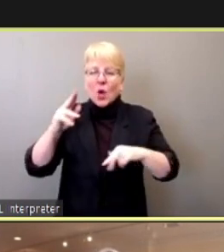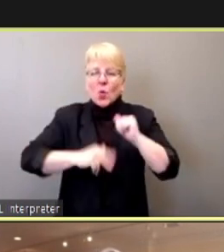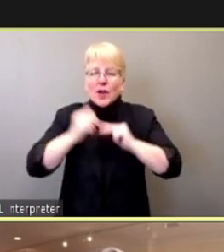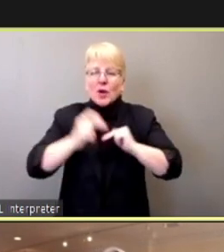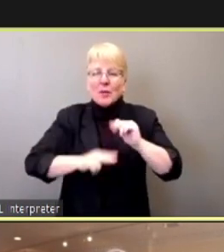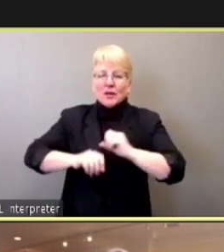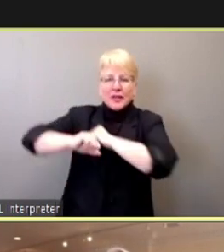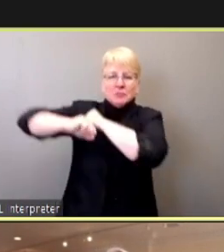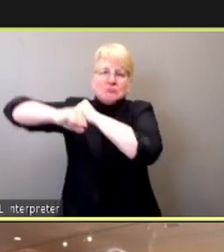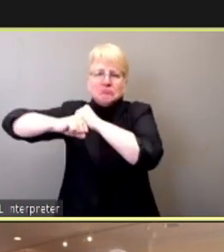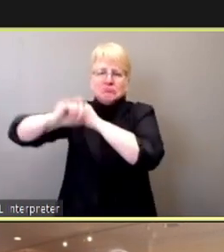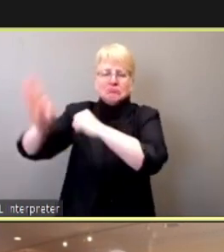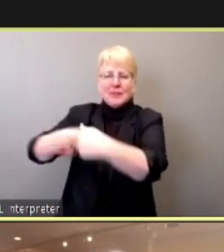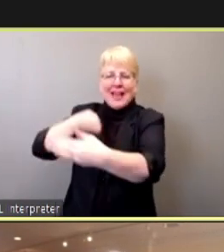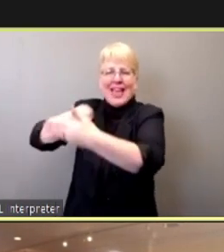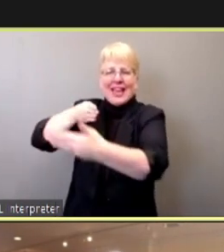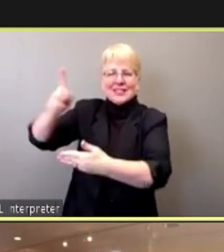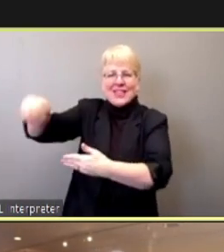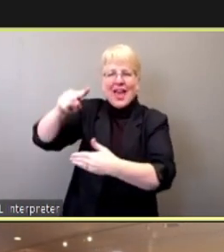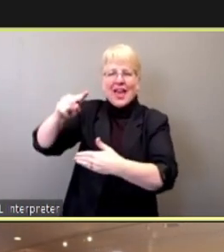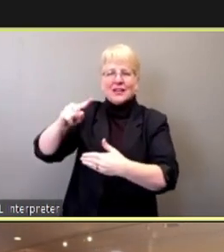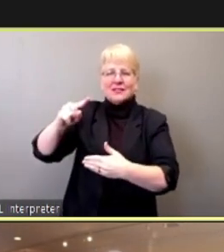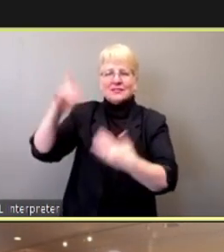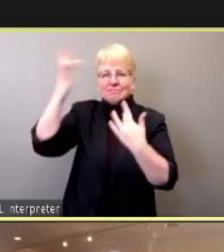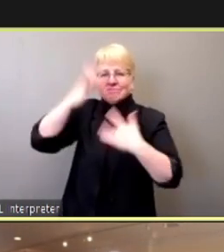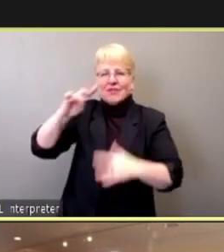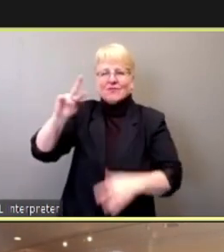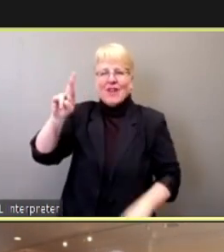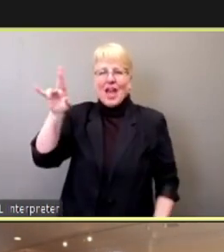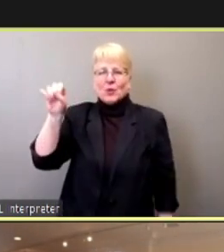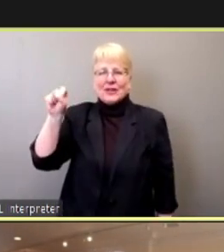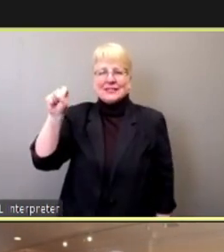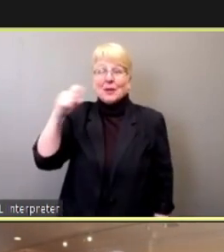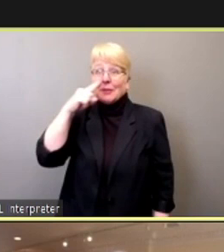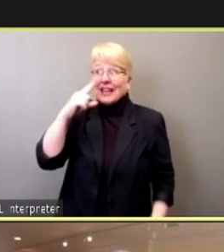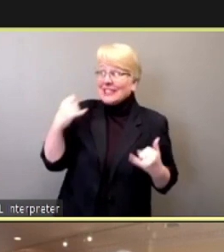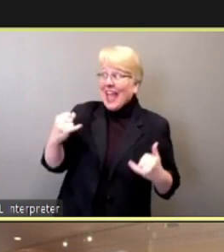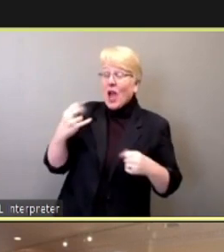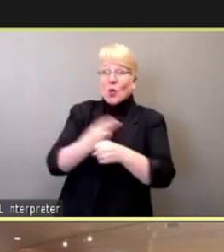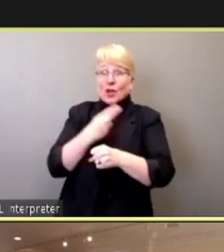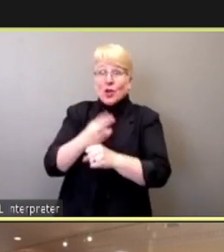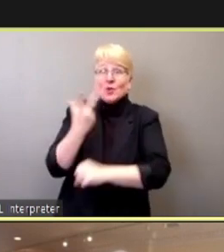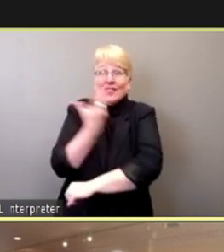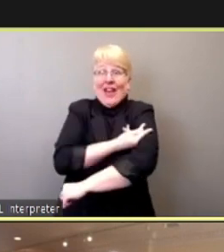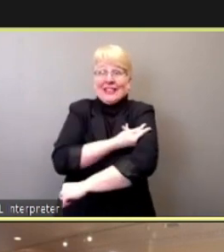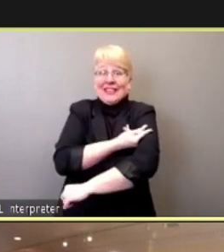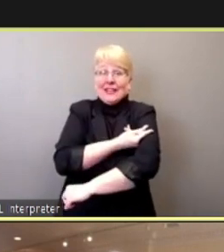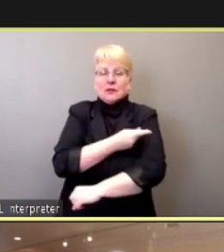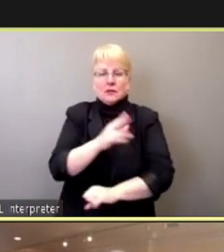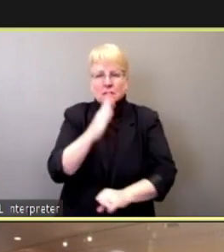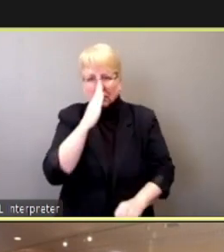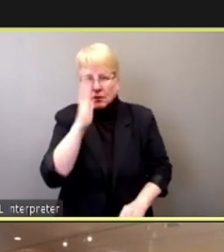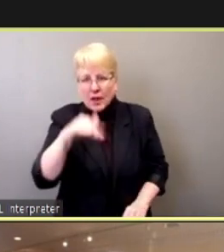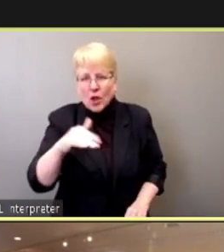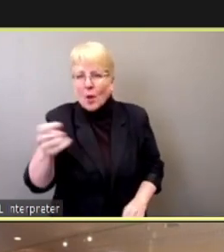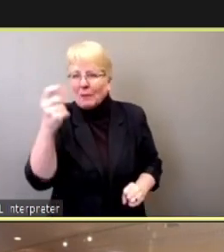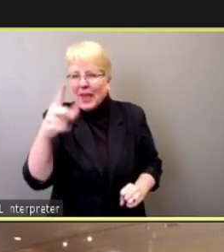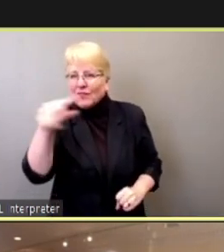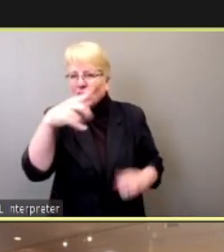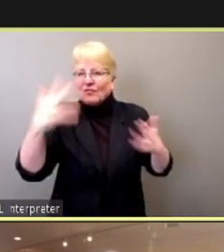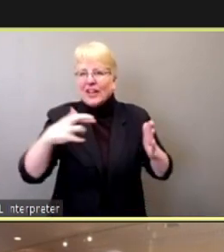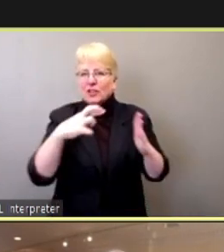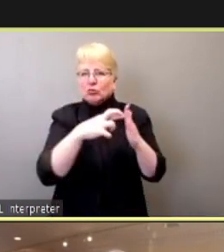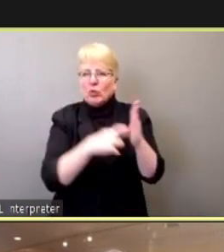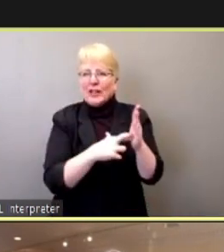virus because we're efficiently using vaccine. And I know many of you are still incredibly frustrated waiting for a vaccine. You registered